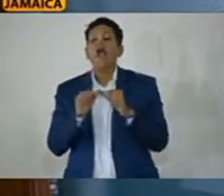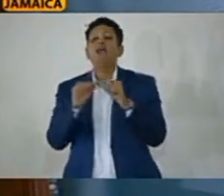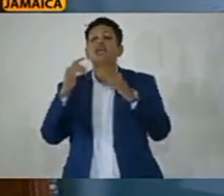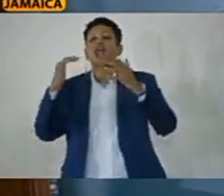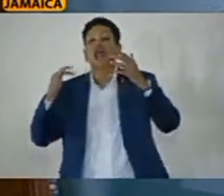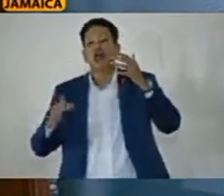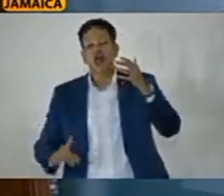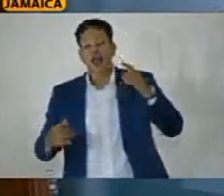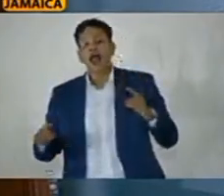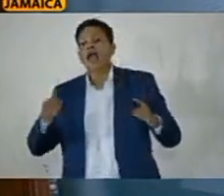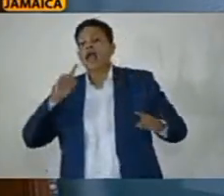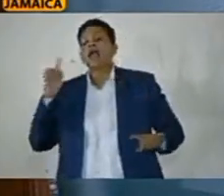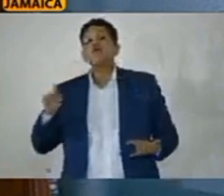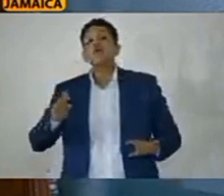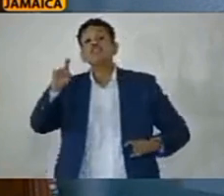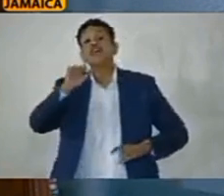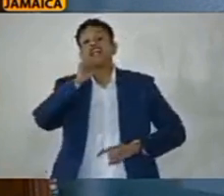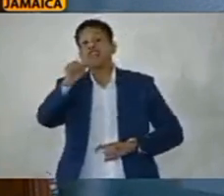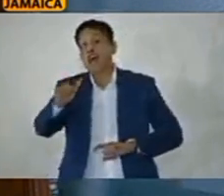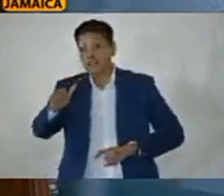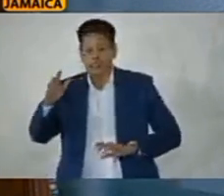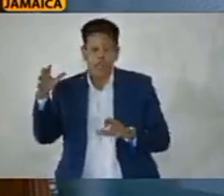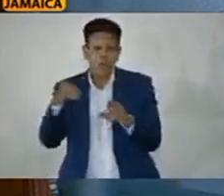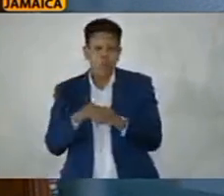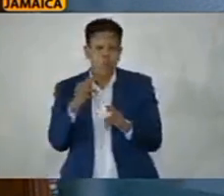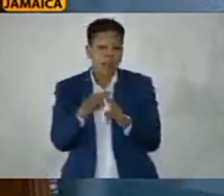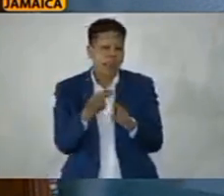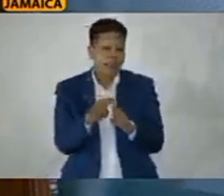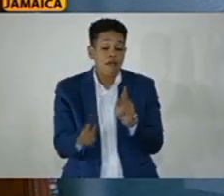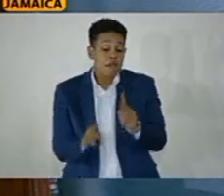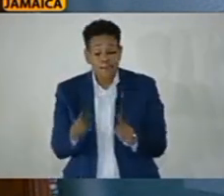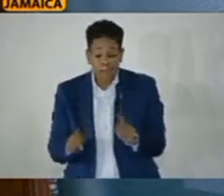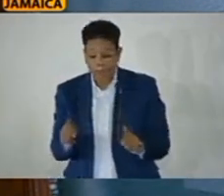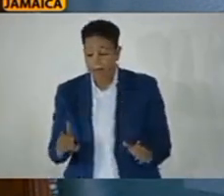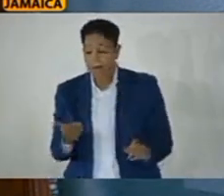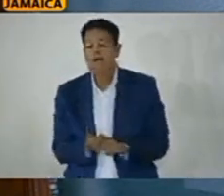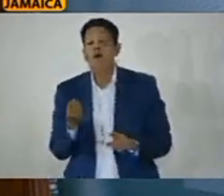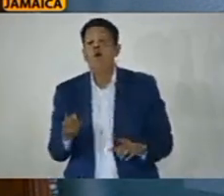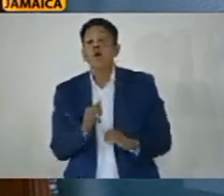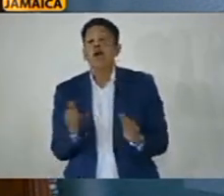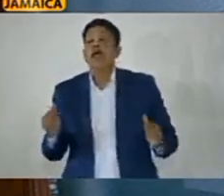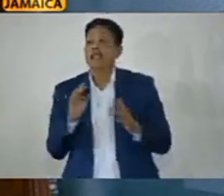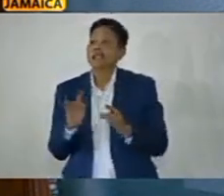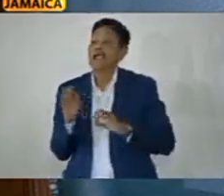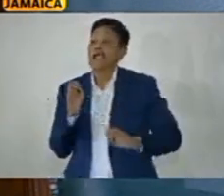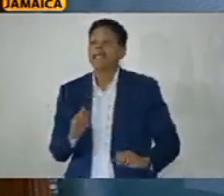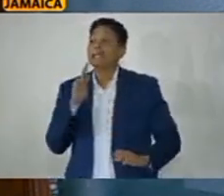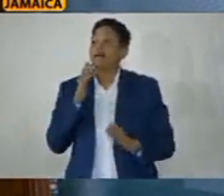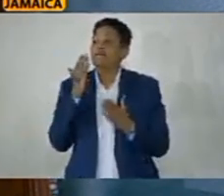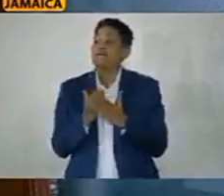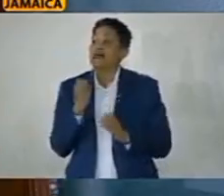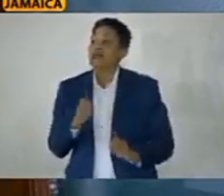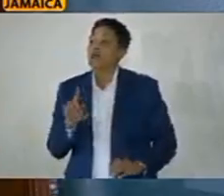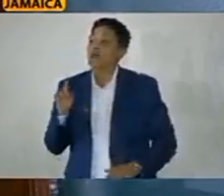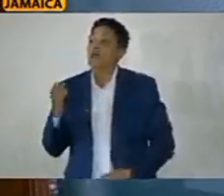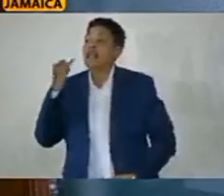question shall not include names of persons or any statement of fact unless they are necessary